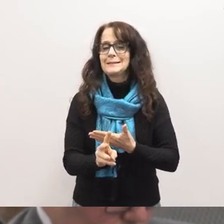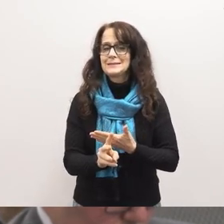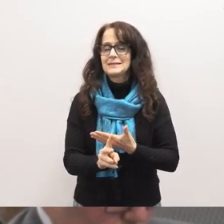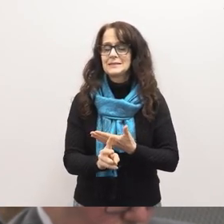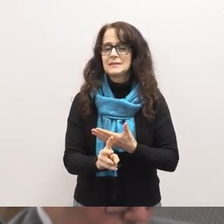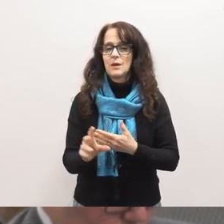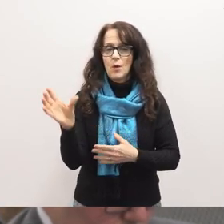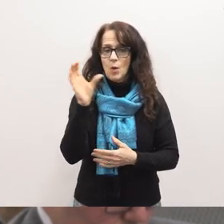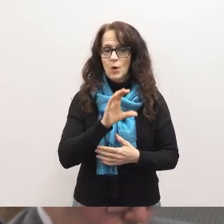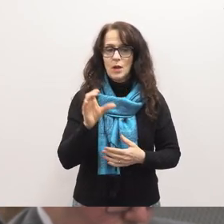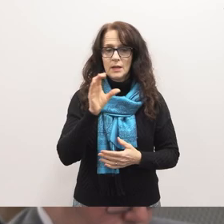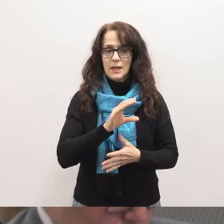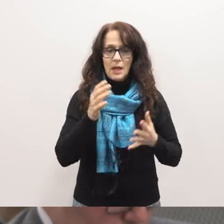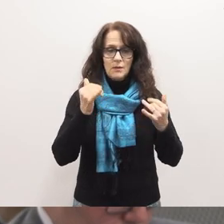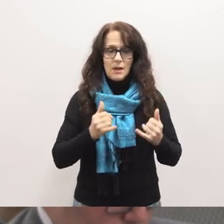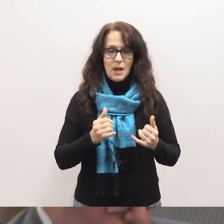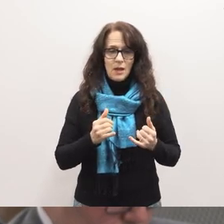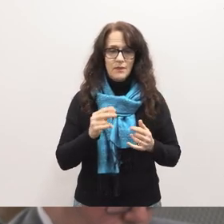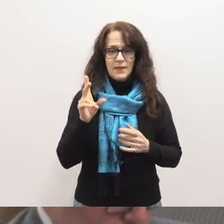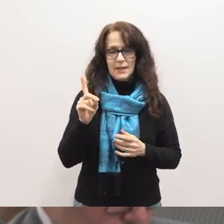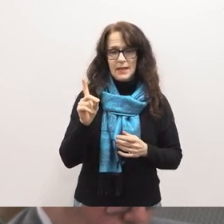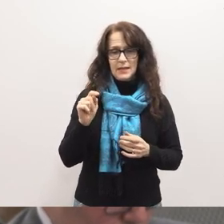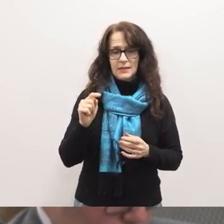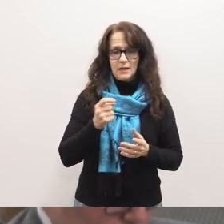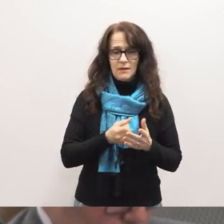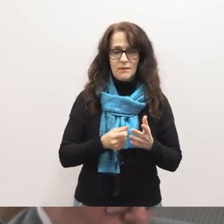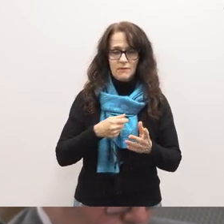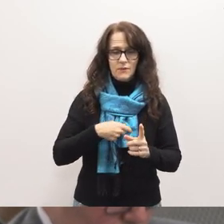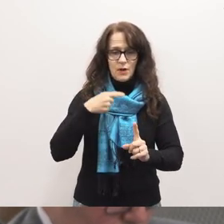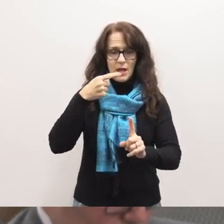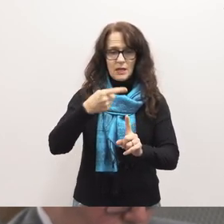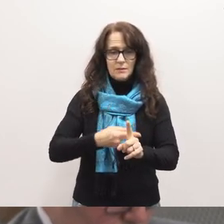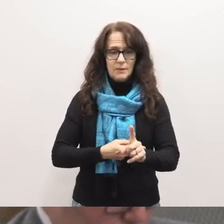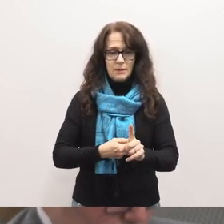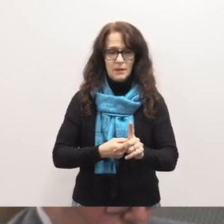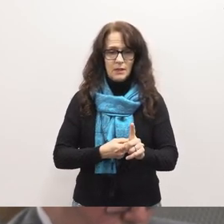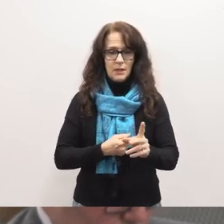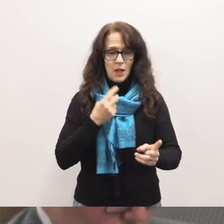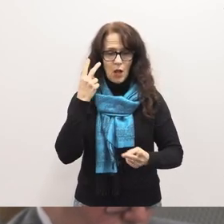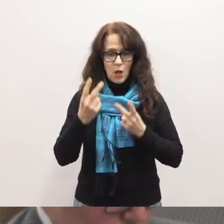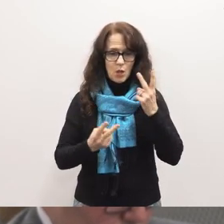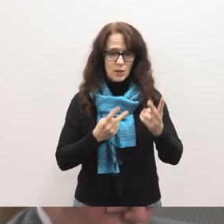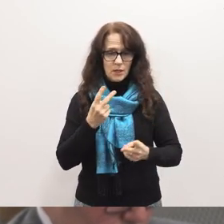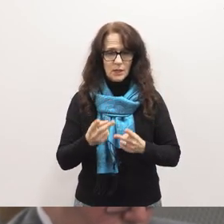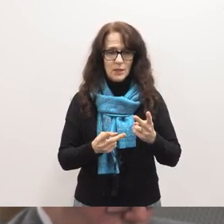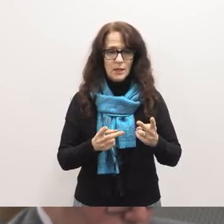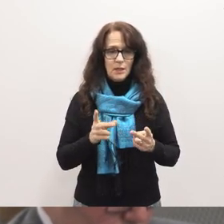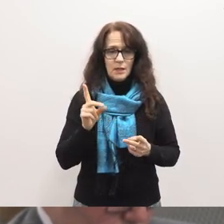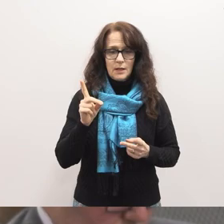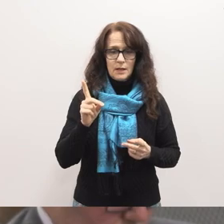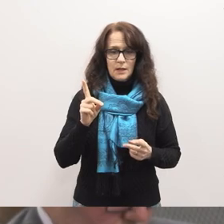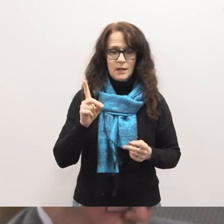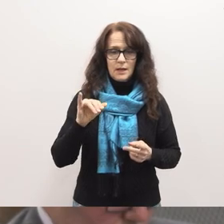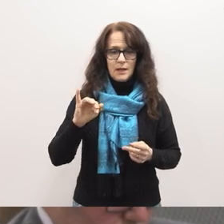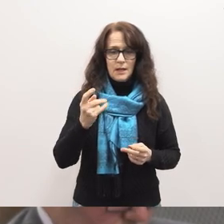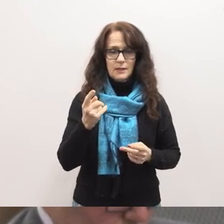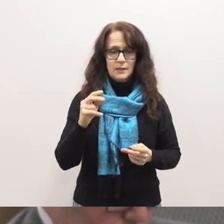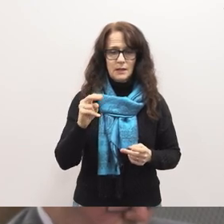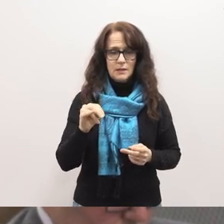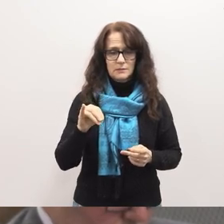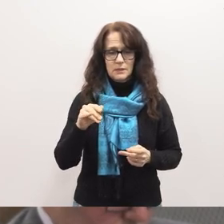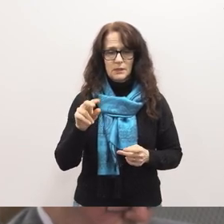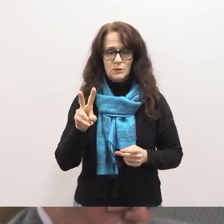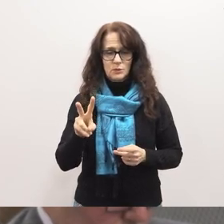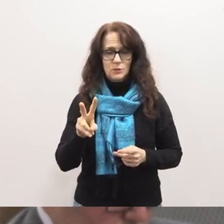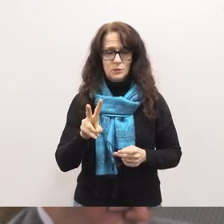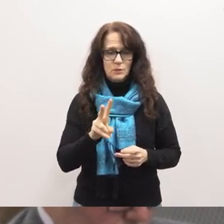we're looking at right now, when we look at the data for next month, we're going to be looking at diagnostic 2 primarily, because